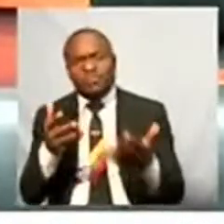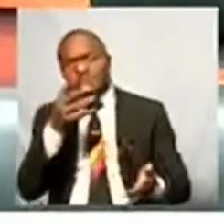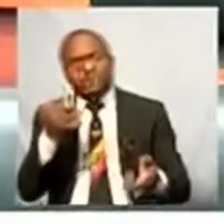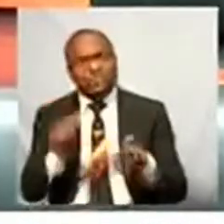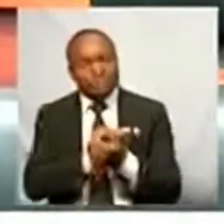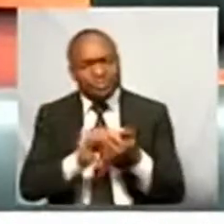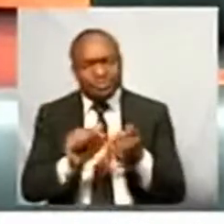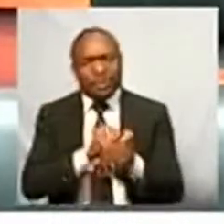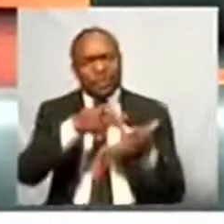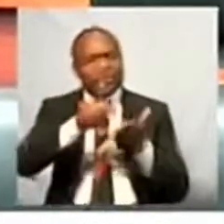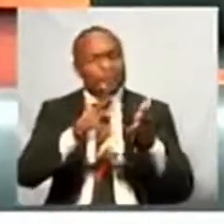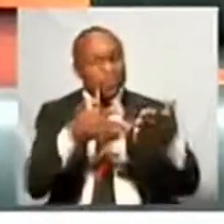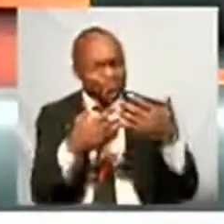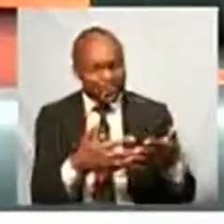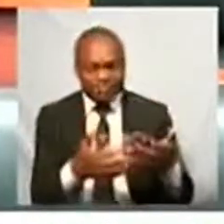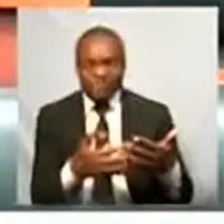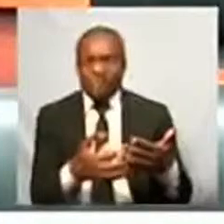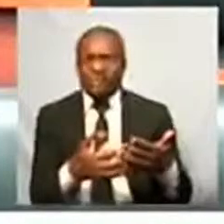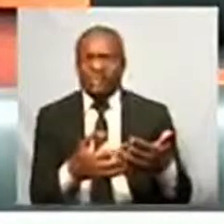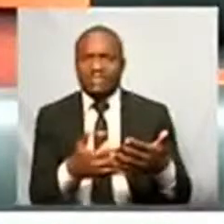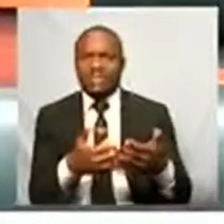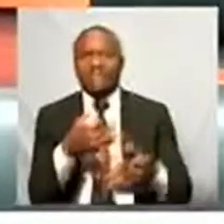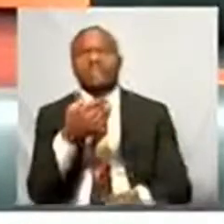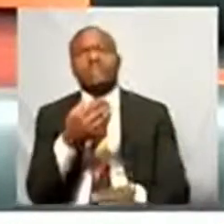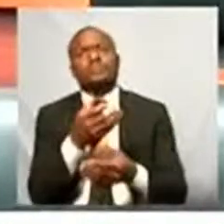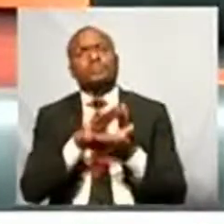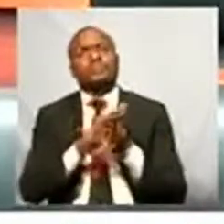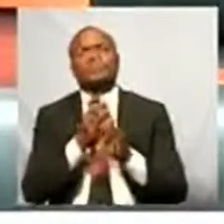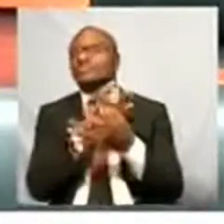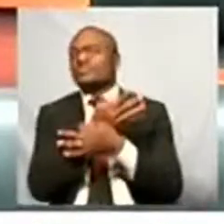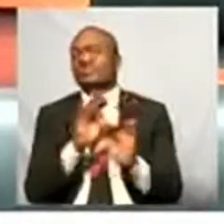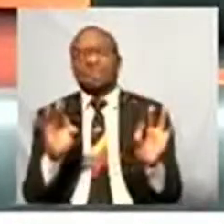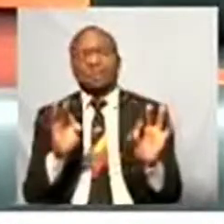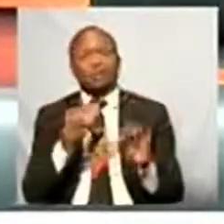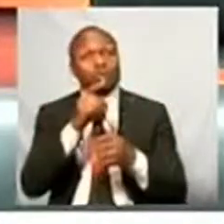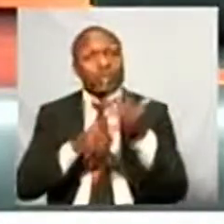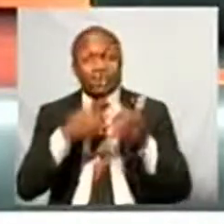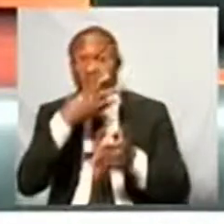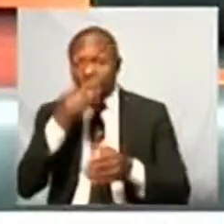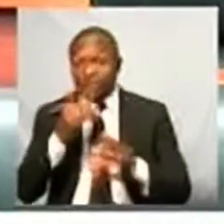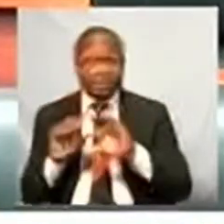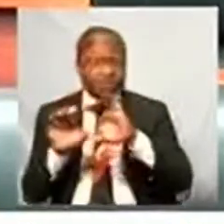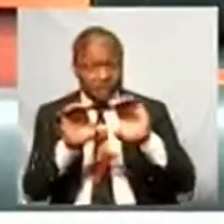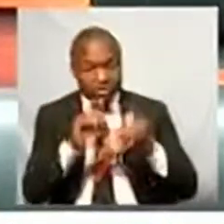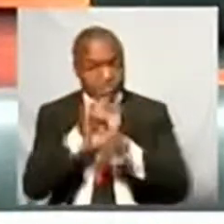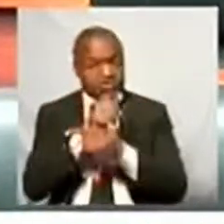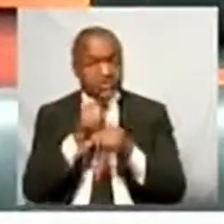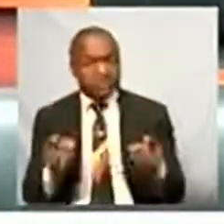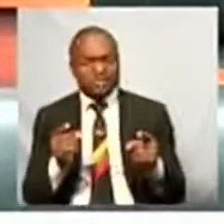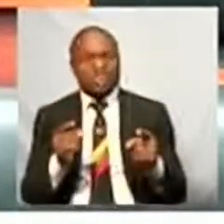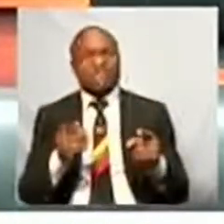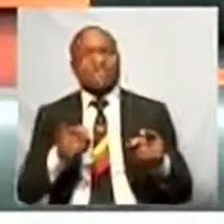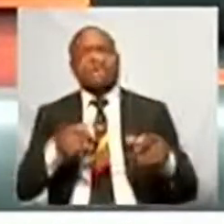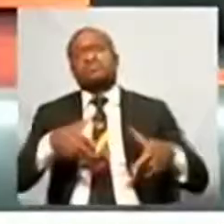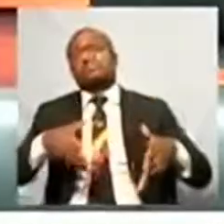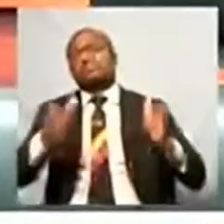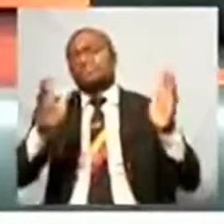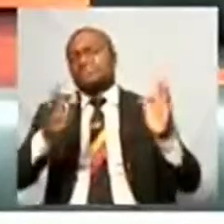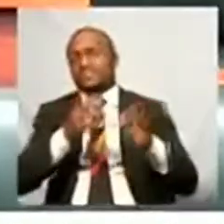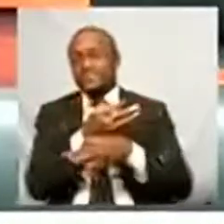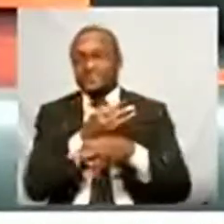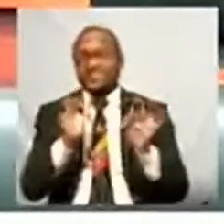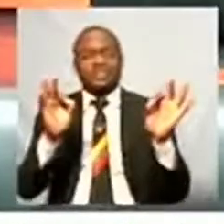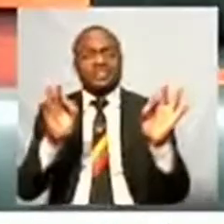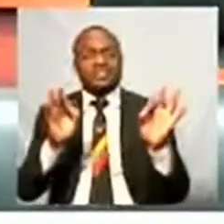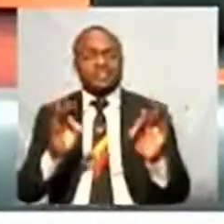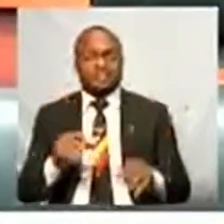the payment voucher, Madam Speaker, and go off just like that. What does the commission do, Madam Speaker? They are just let off, Madam Speaker, fired.